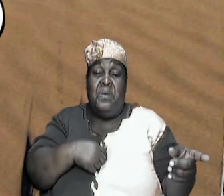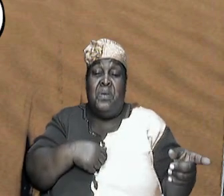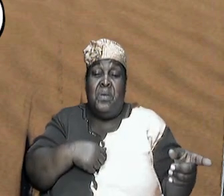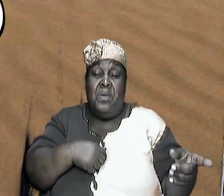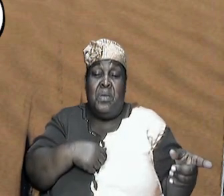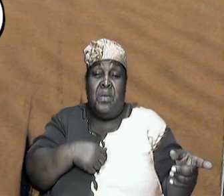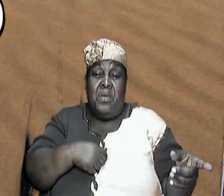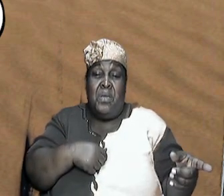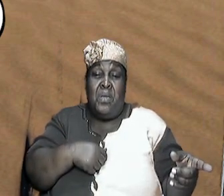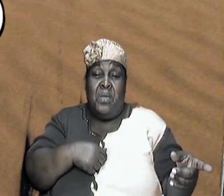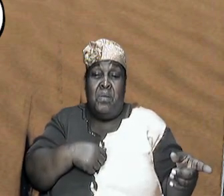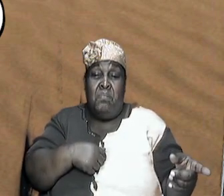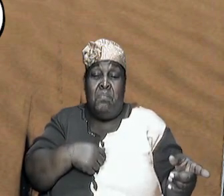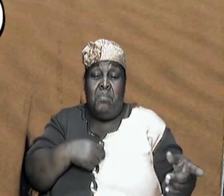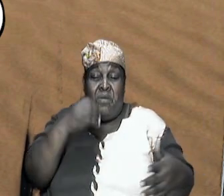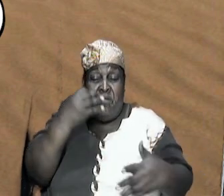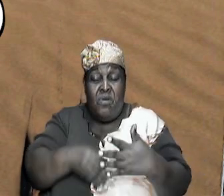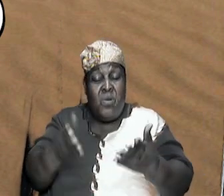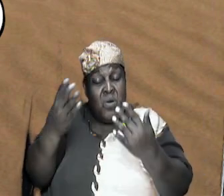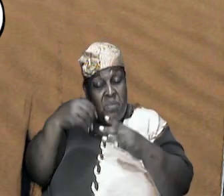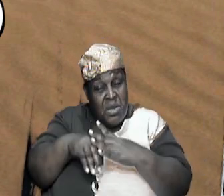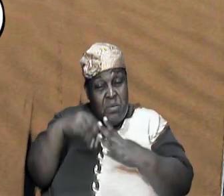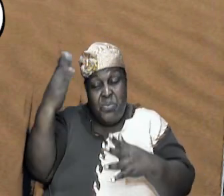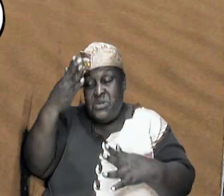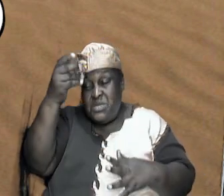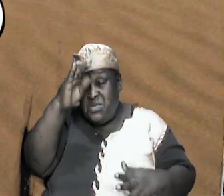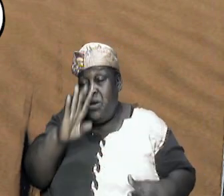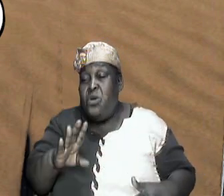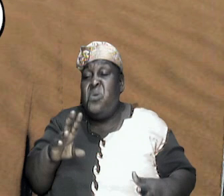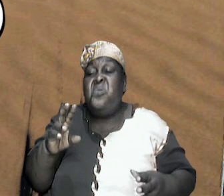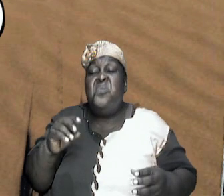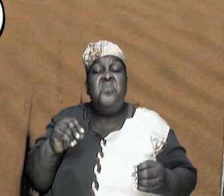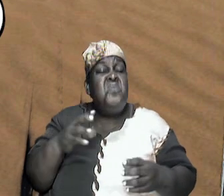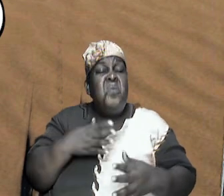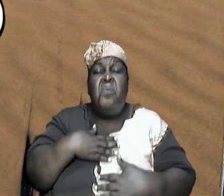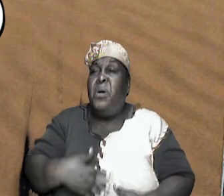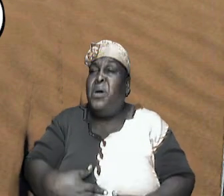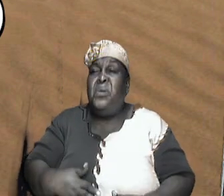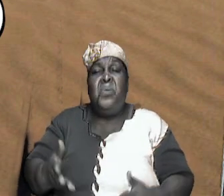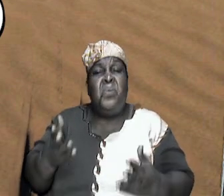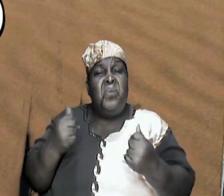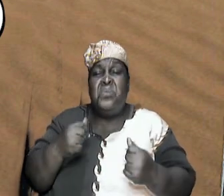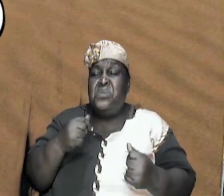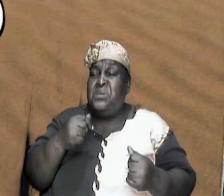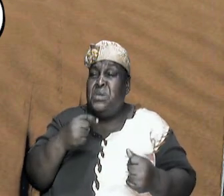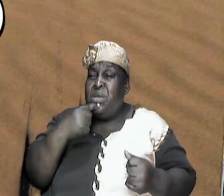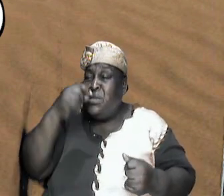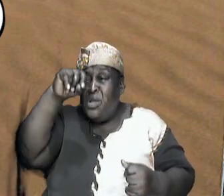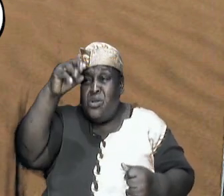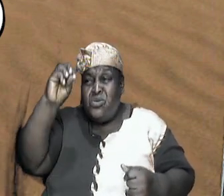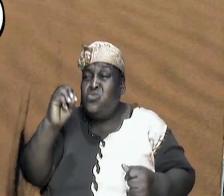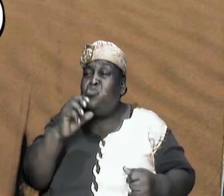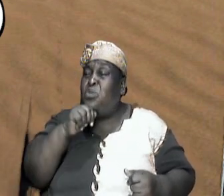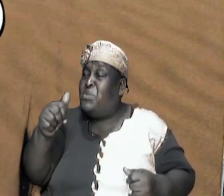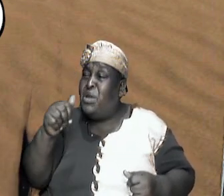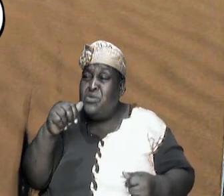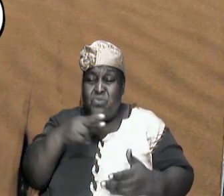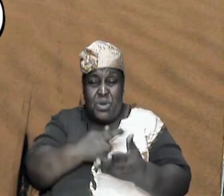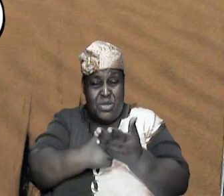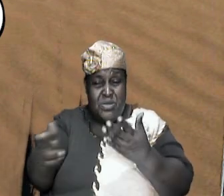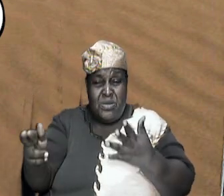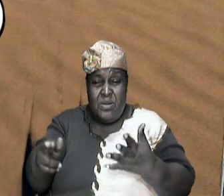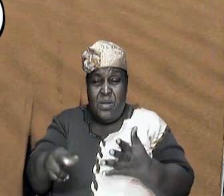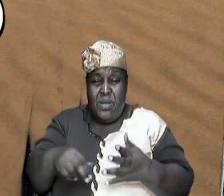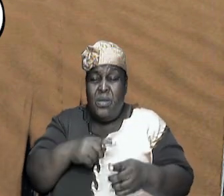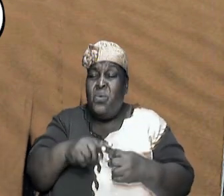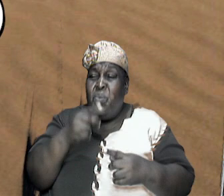Before he came in the presence of God, nobody could tell him that he's right. He's not righteous. After he